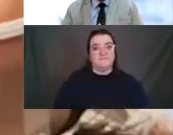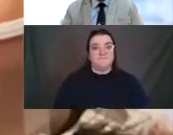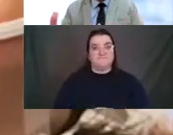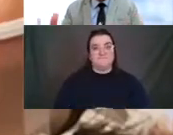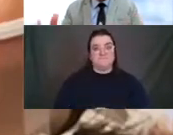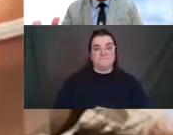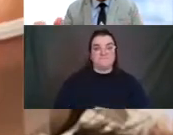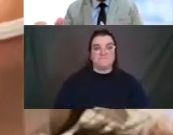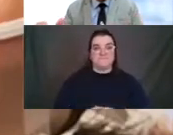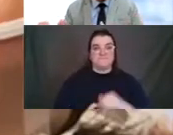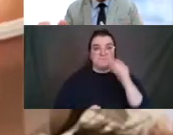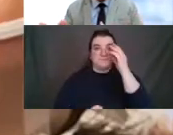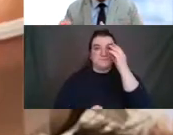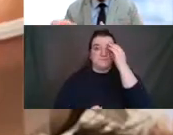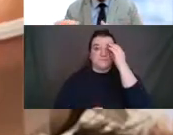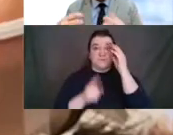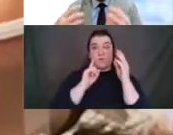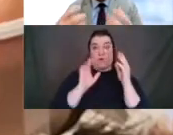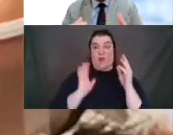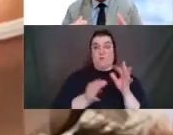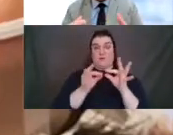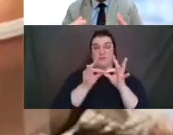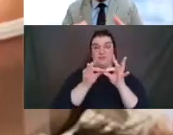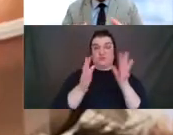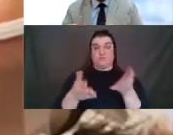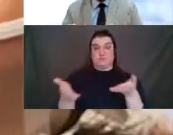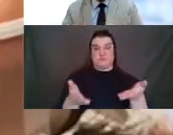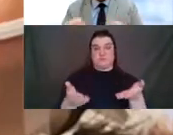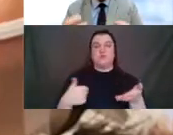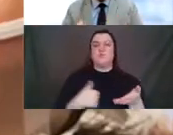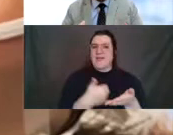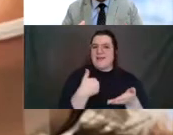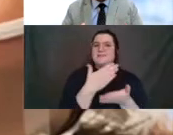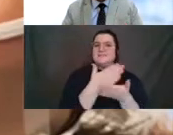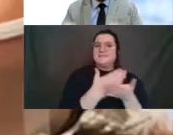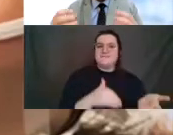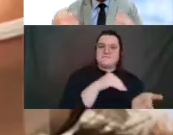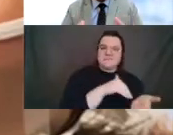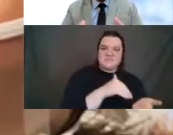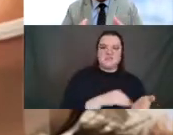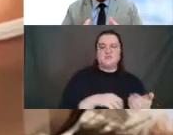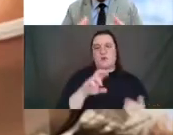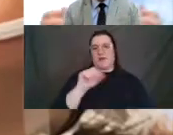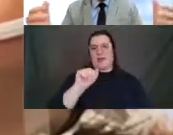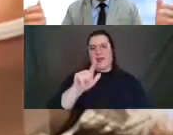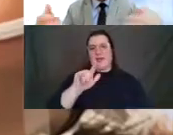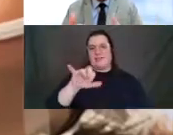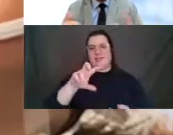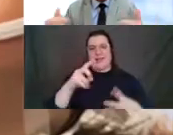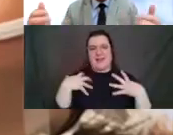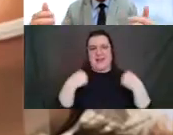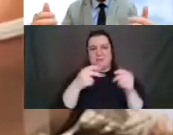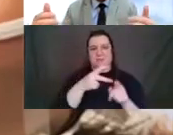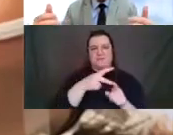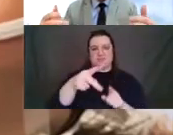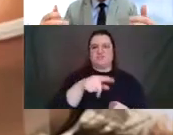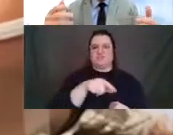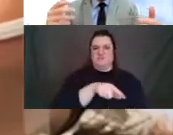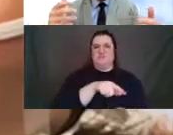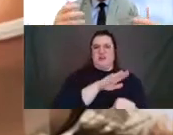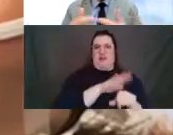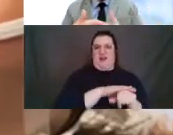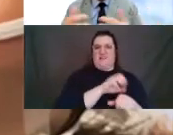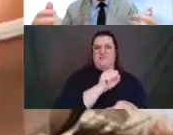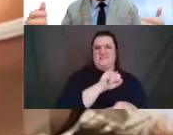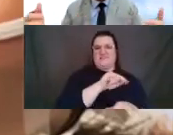As far as our interpreter services, we have some physicians or allied health professionals that are on site that are kind of working within a setting